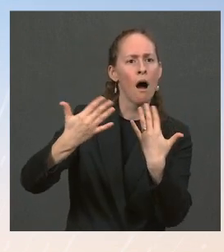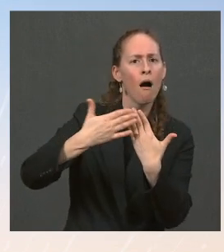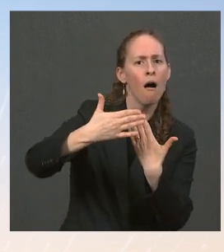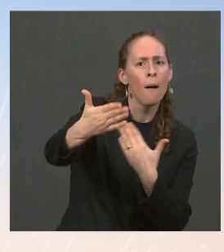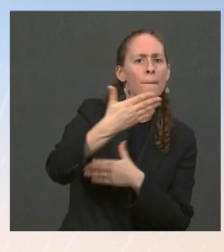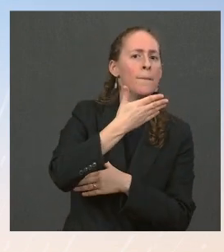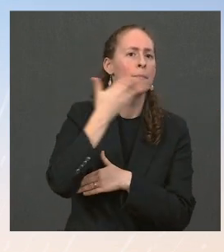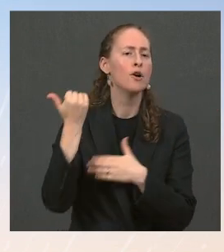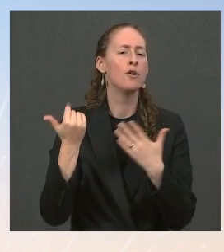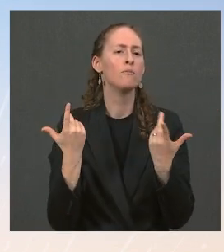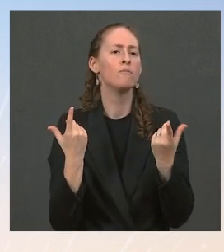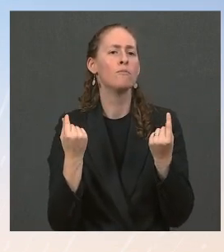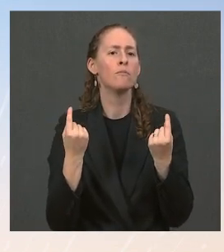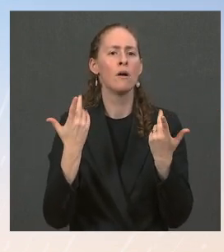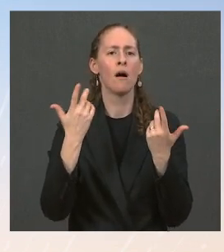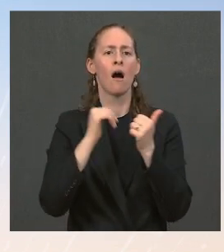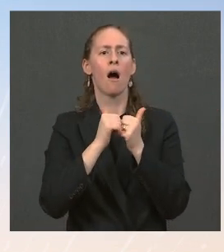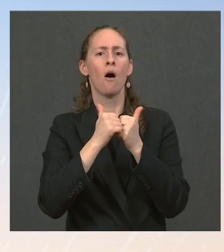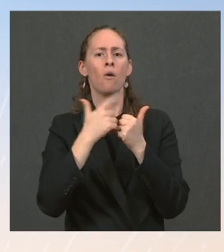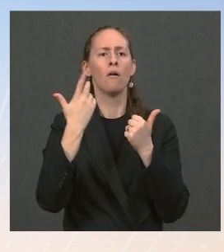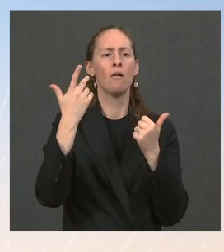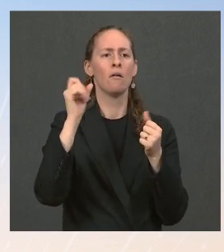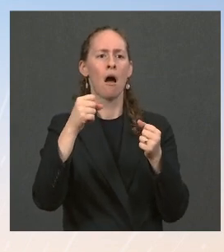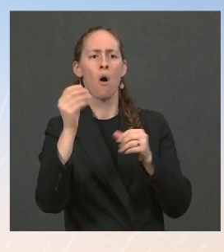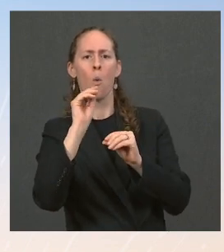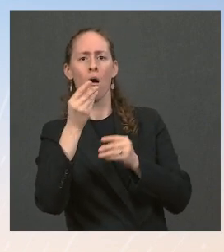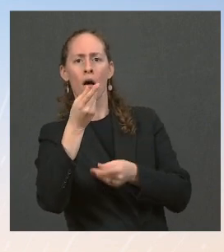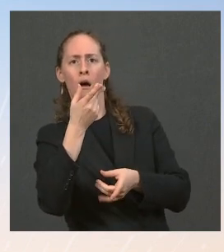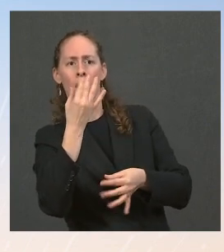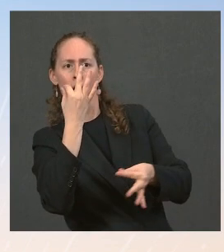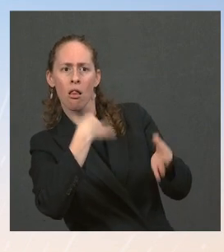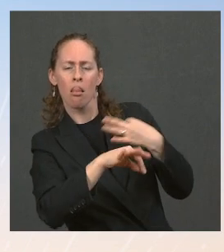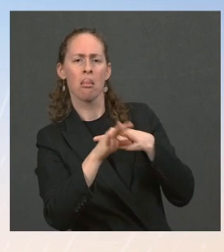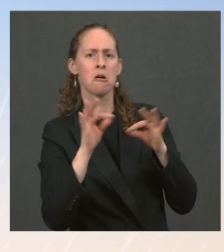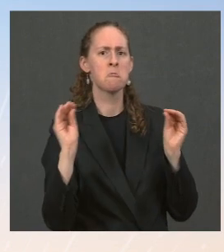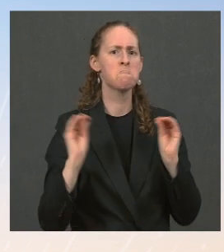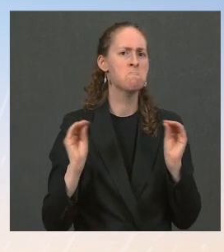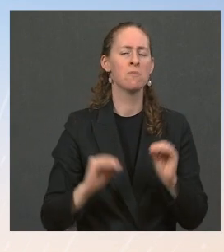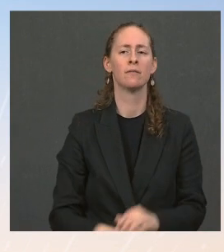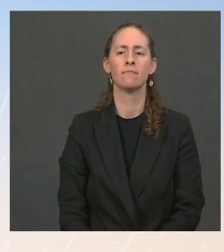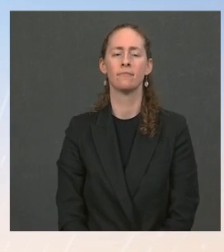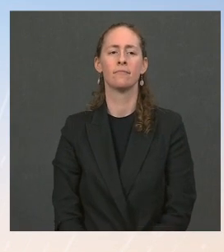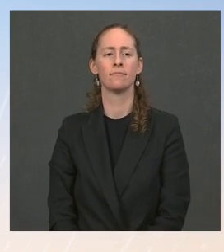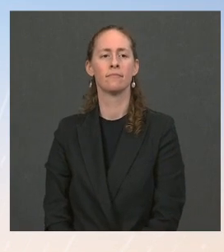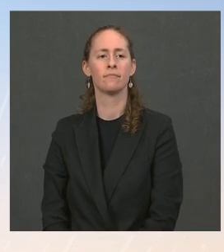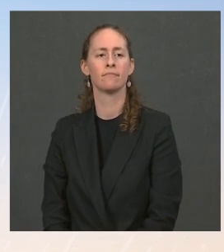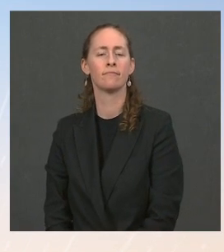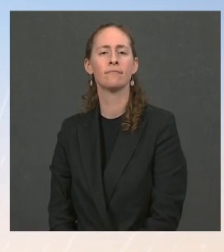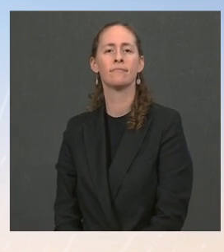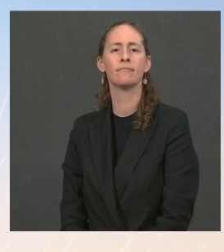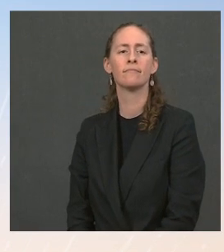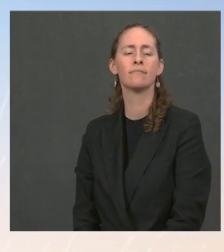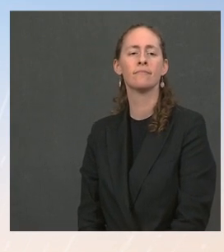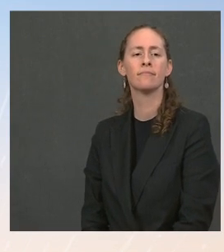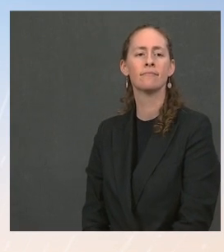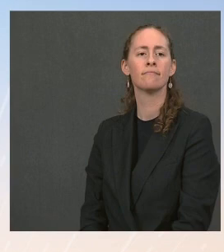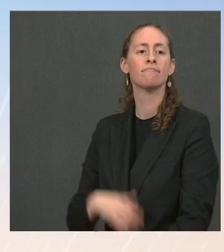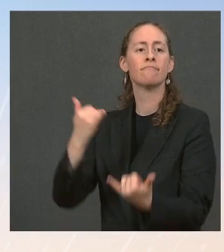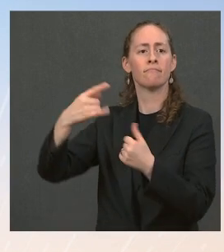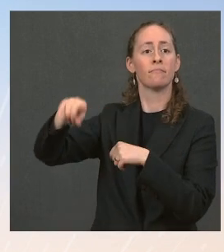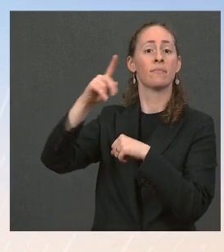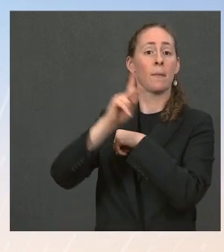proposal or policy item. Can I ask you about immigration? Now that the parliamentarian has ruled